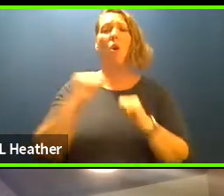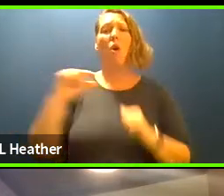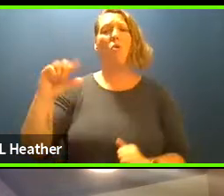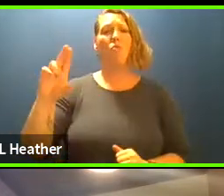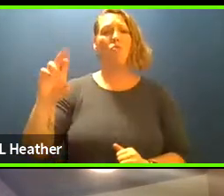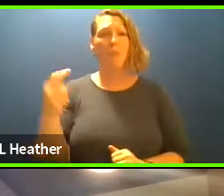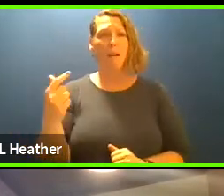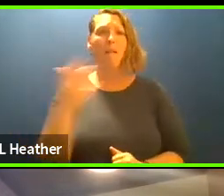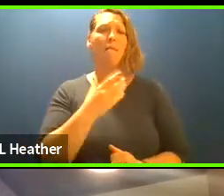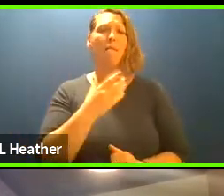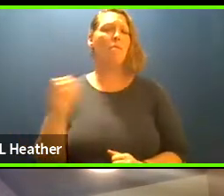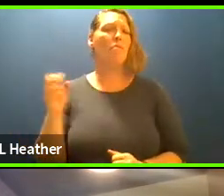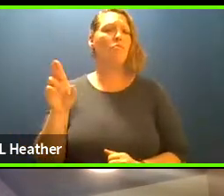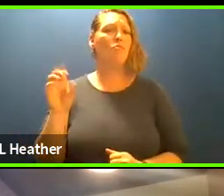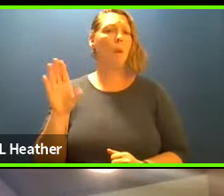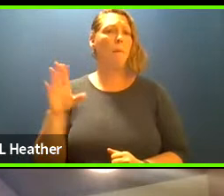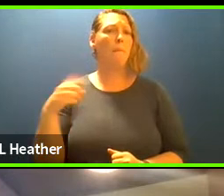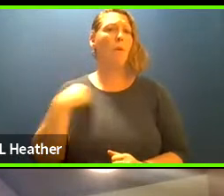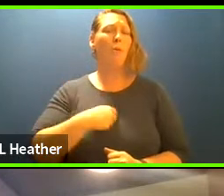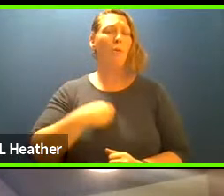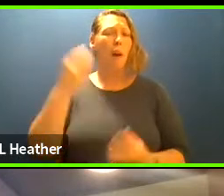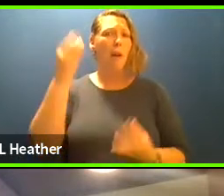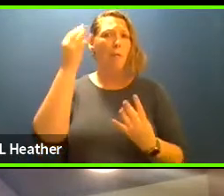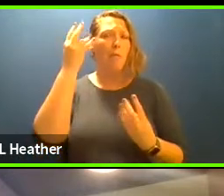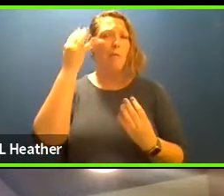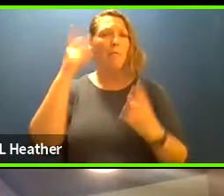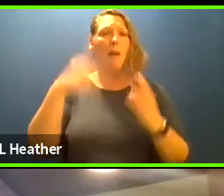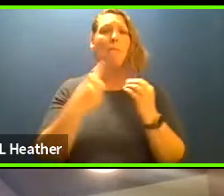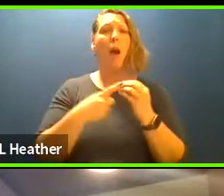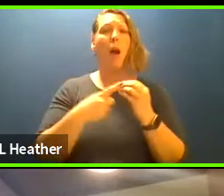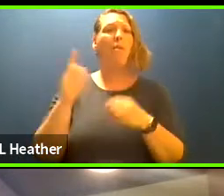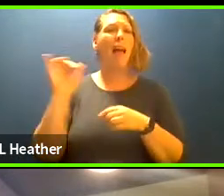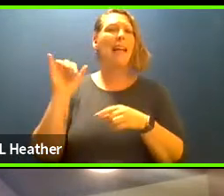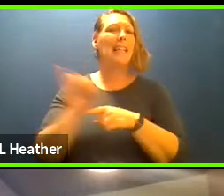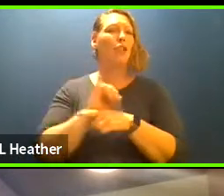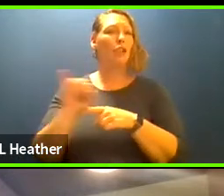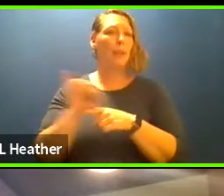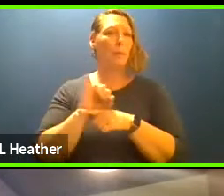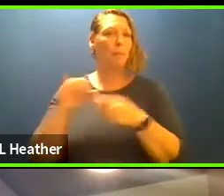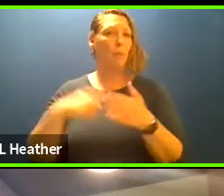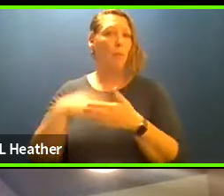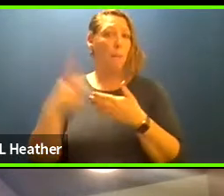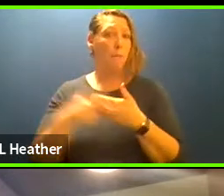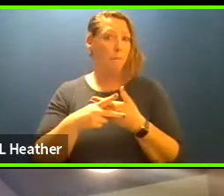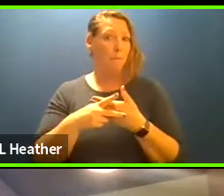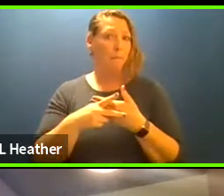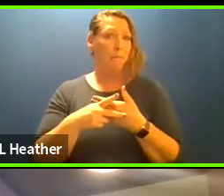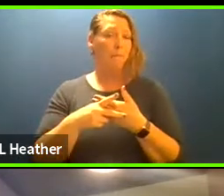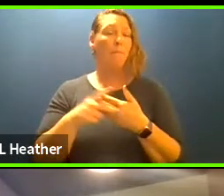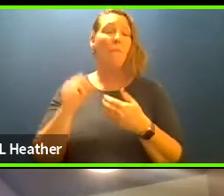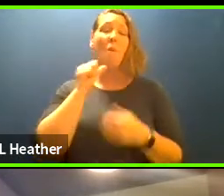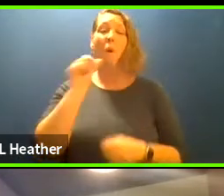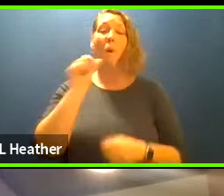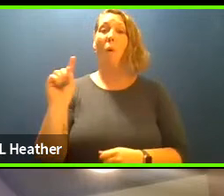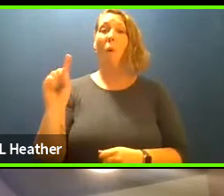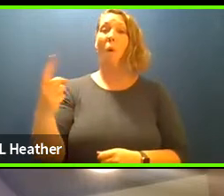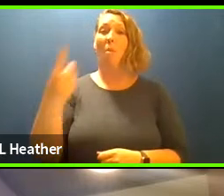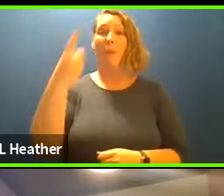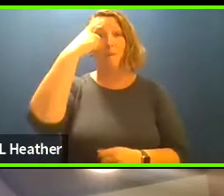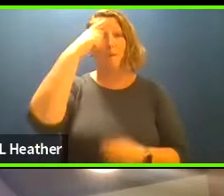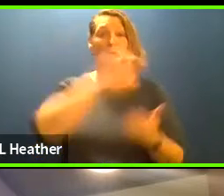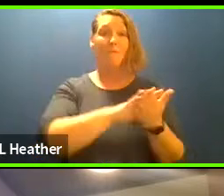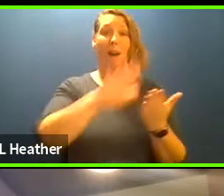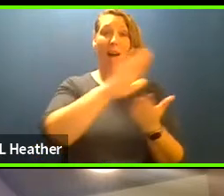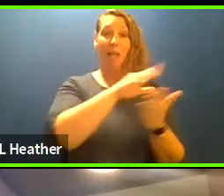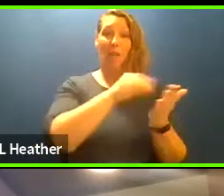to Rob, we thought about the possibility of having an internship program, but not only for college students,